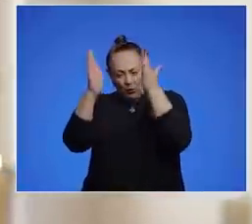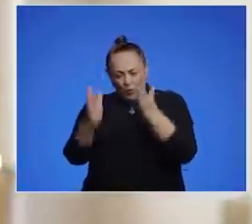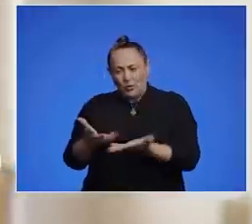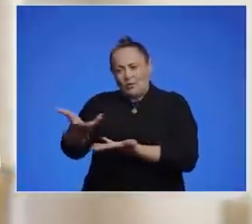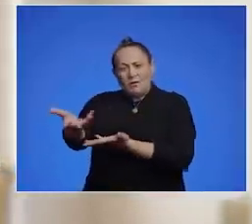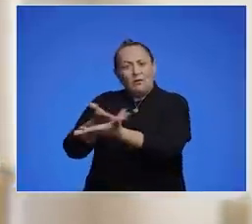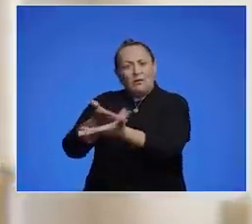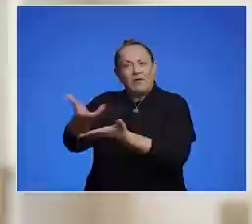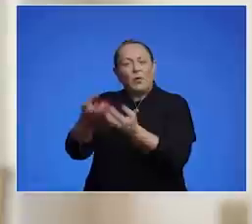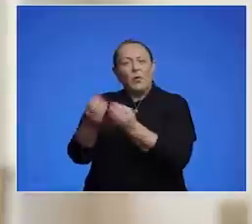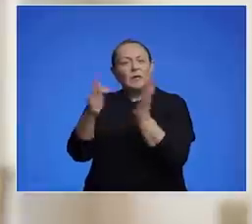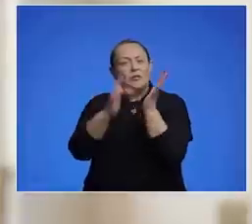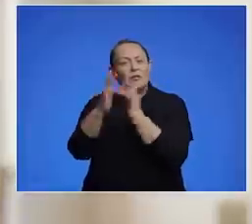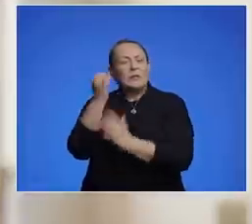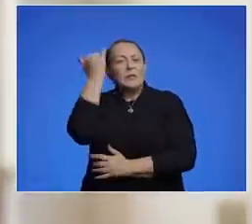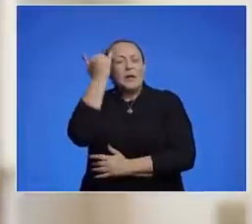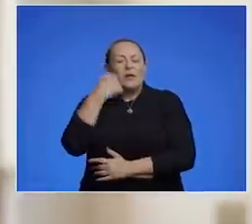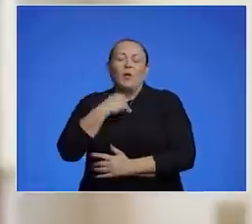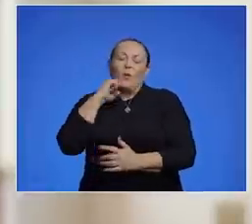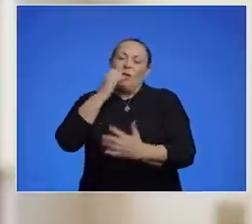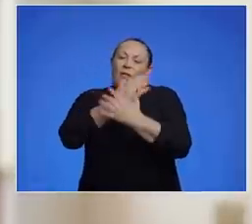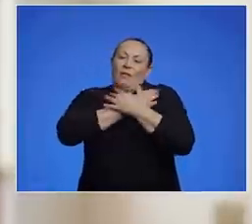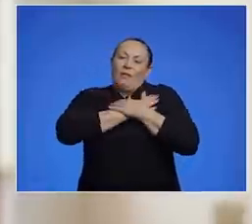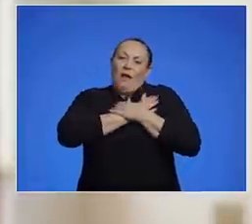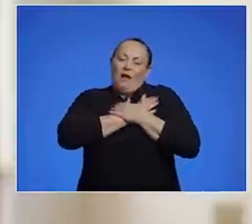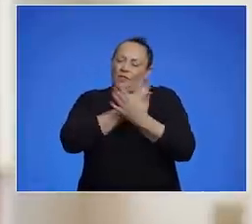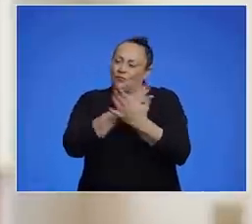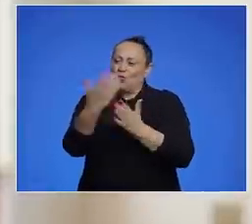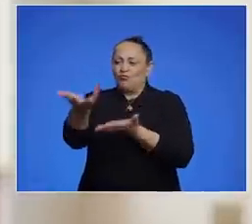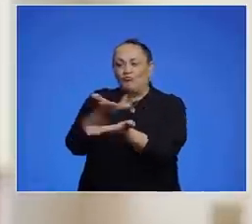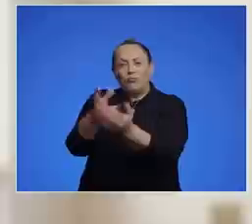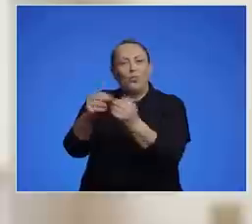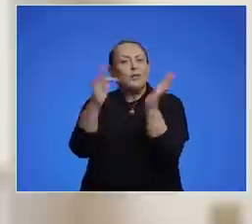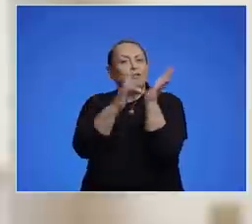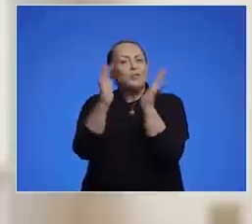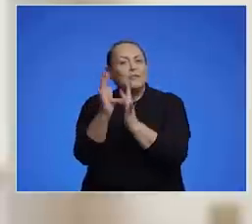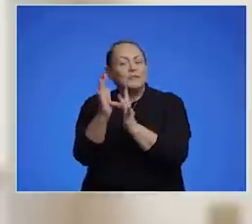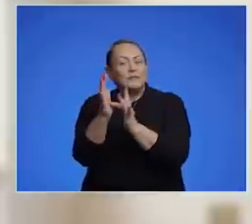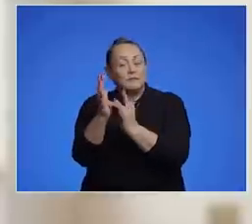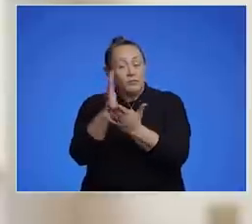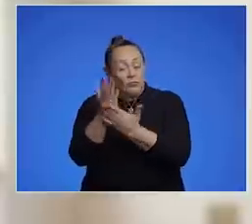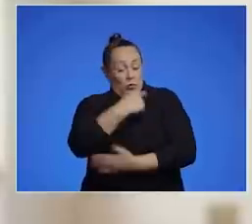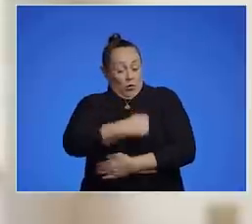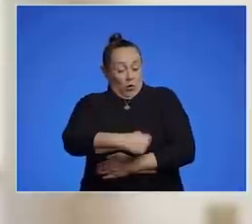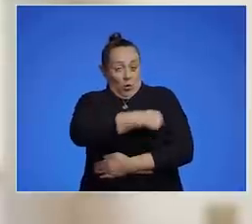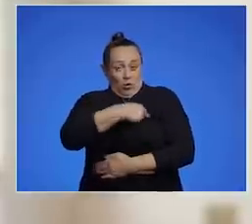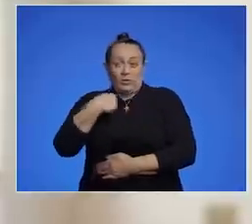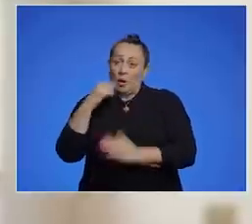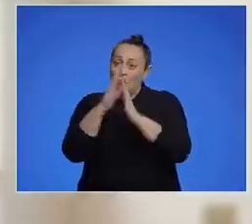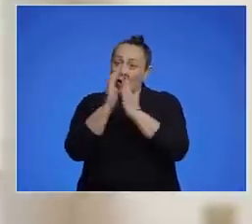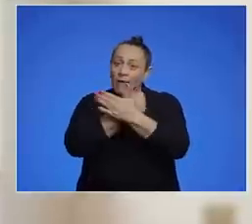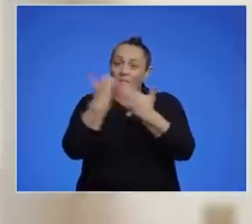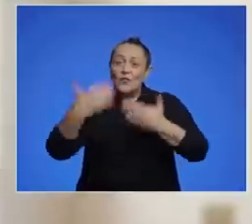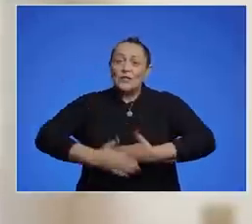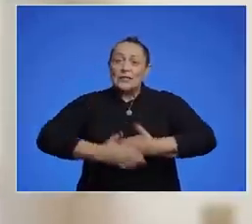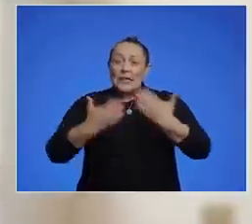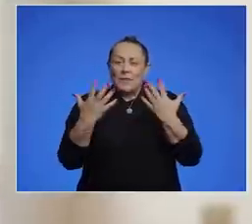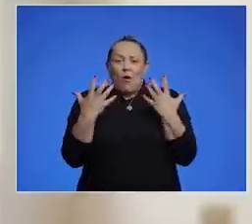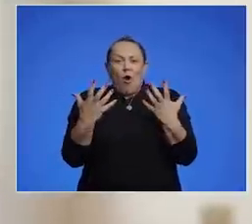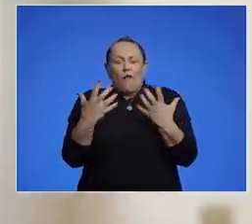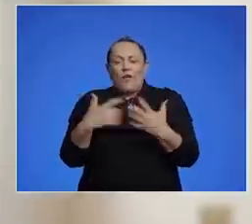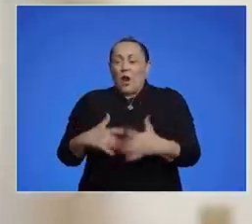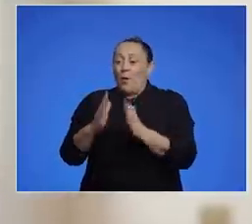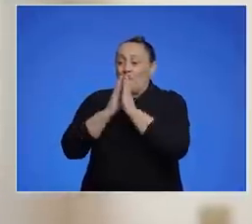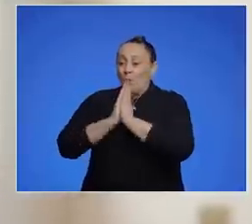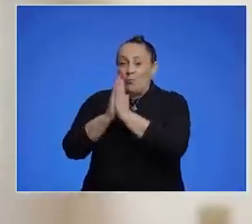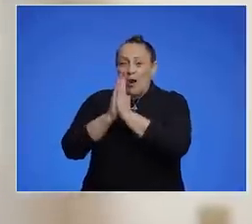and have this conversation with him. I would love for that to happen because, to be honest with you, I pray every day, but very often I